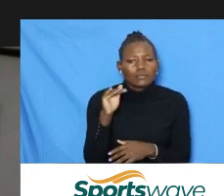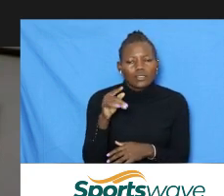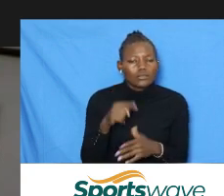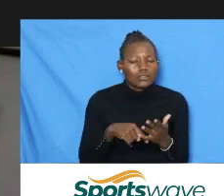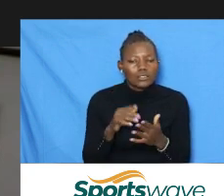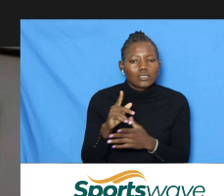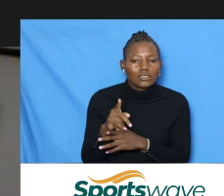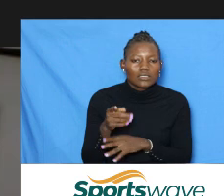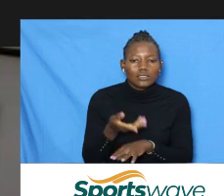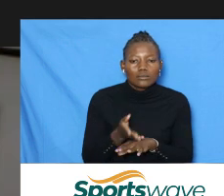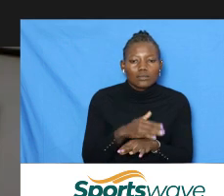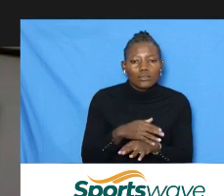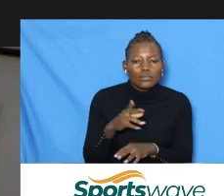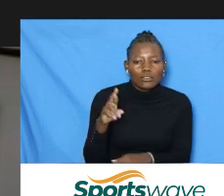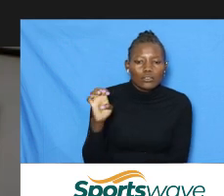rehabilitation?